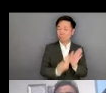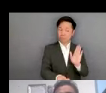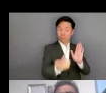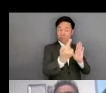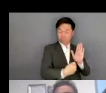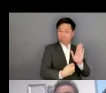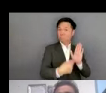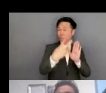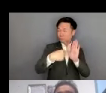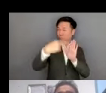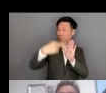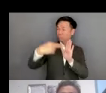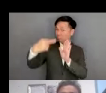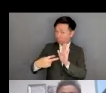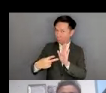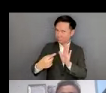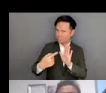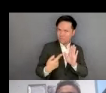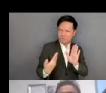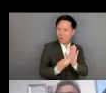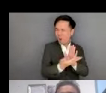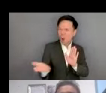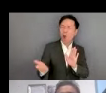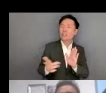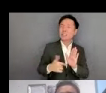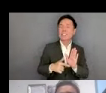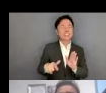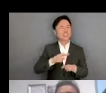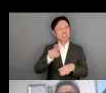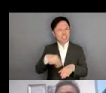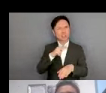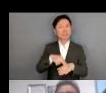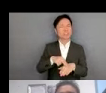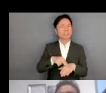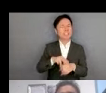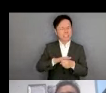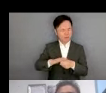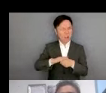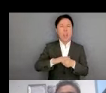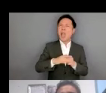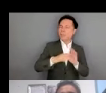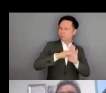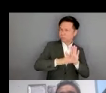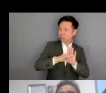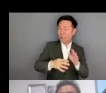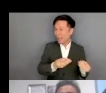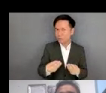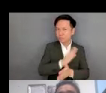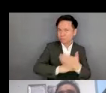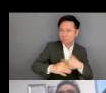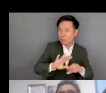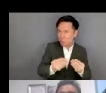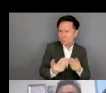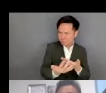many provisions, including national and international provisions on civic engagement and political participation